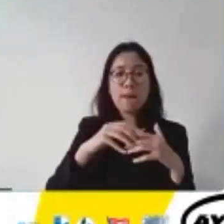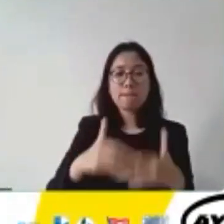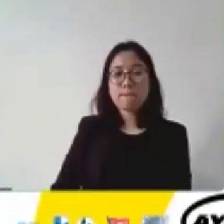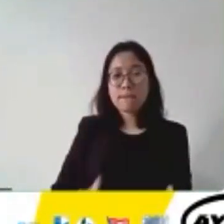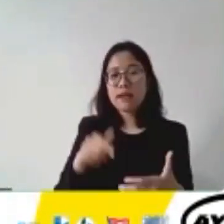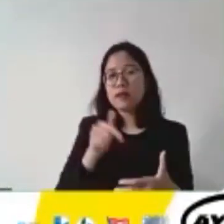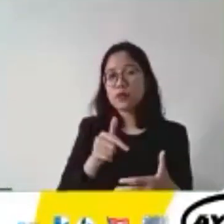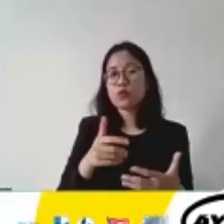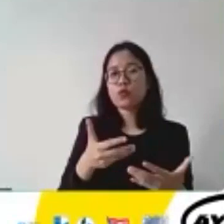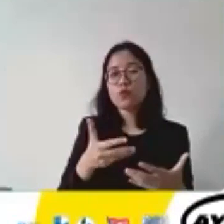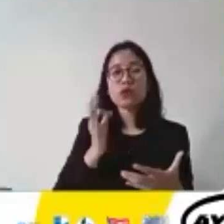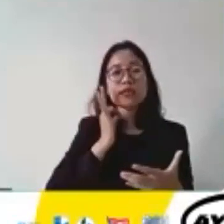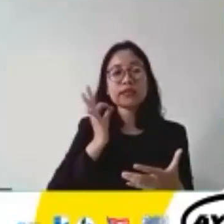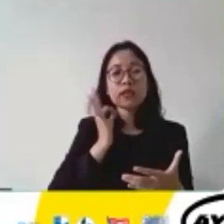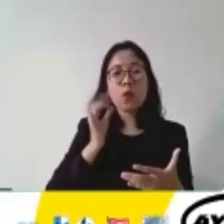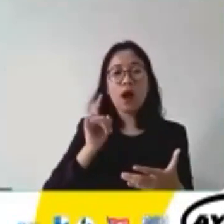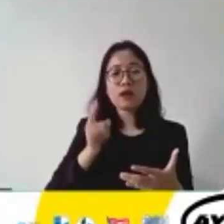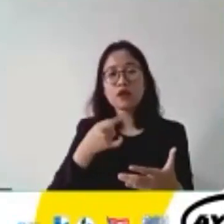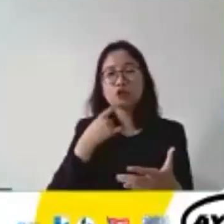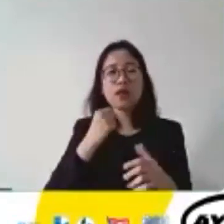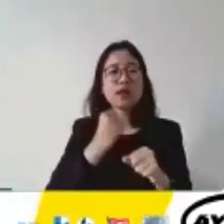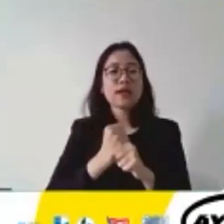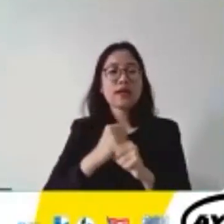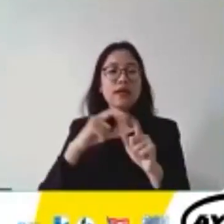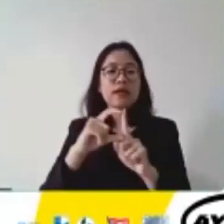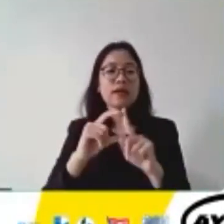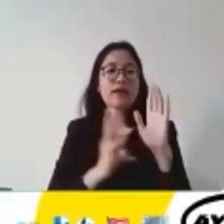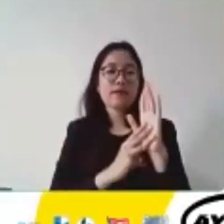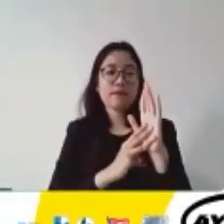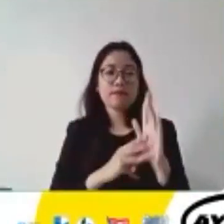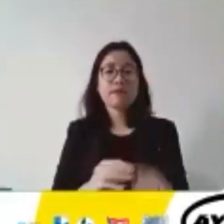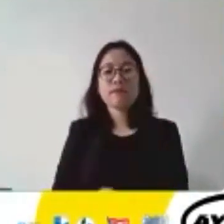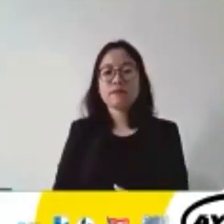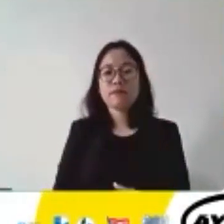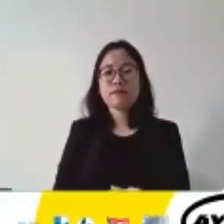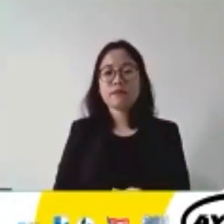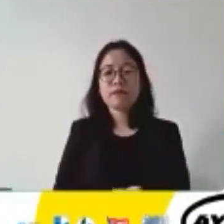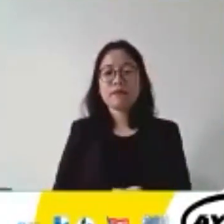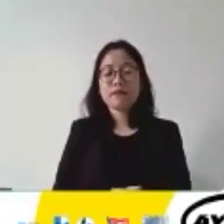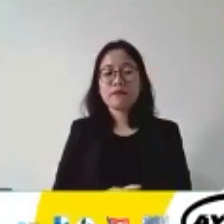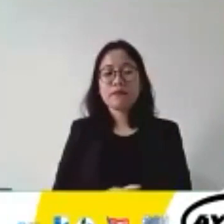Air pollution, cardiometabolic diseases. For